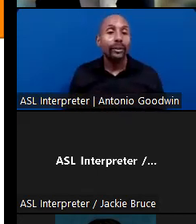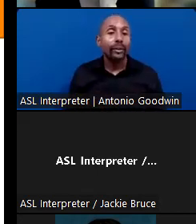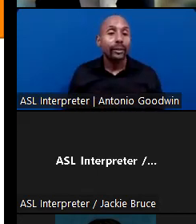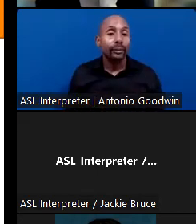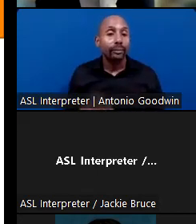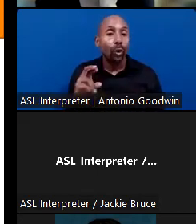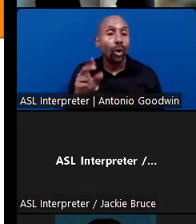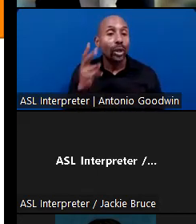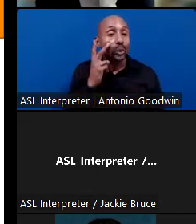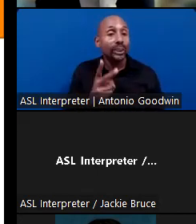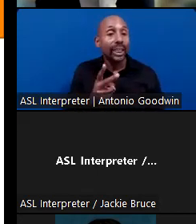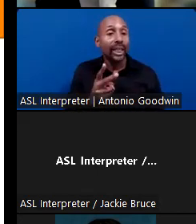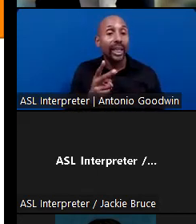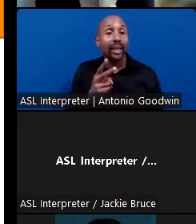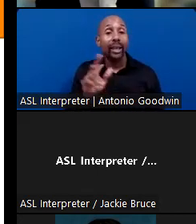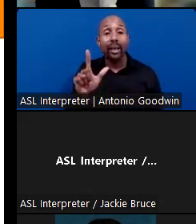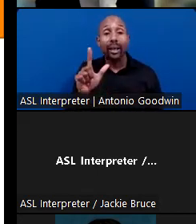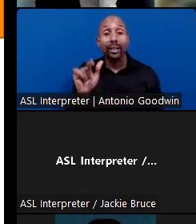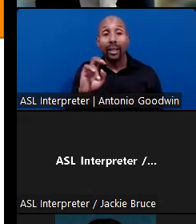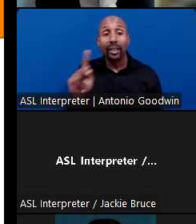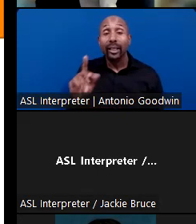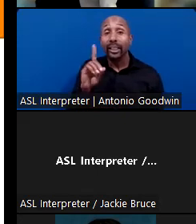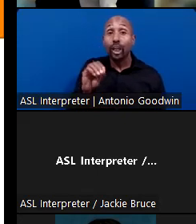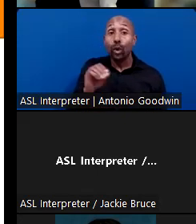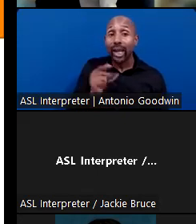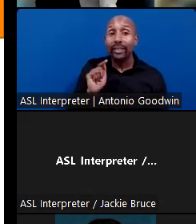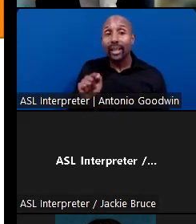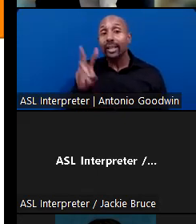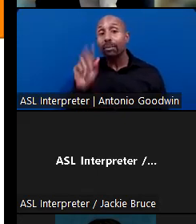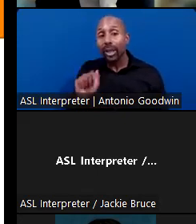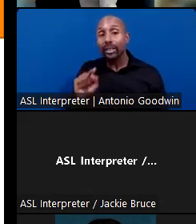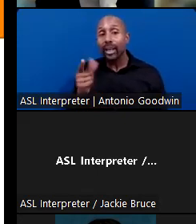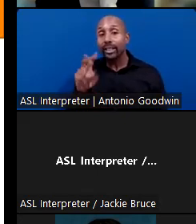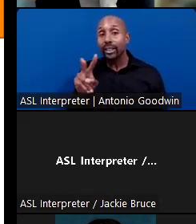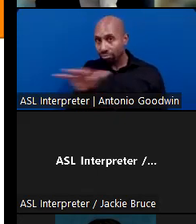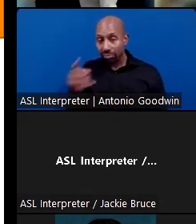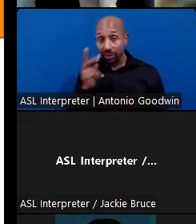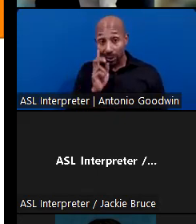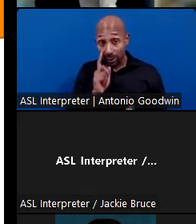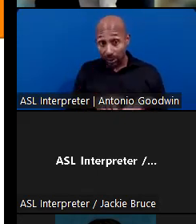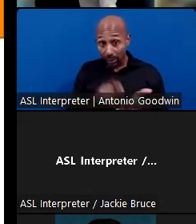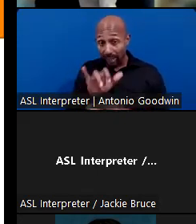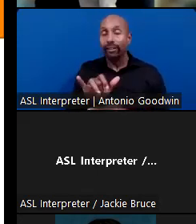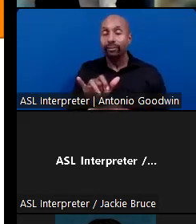doh.wa.gov/COVID-19 telehealth, all one word, to schedule a free telehealth appointment. If you've already